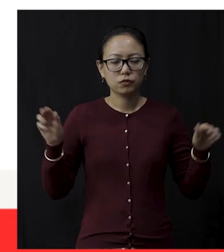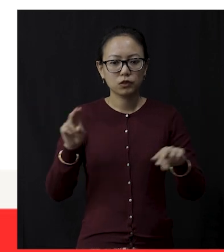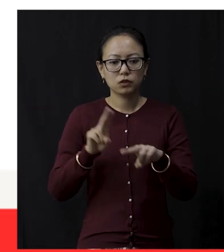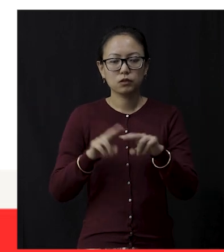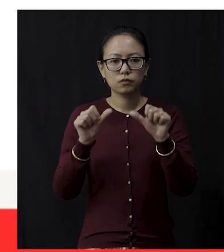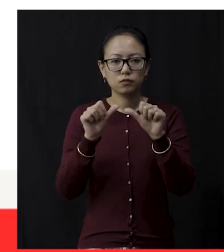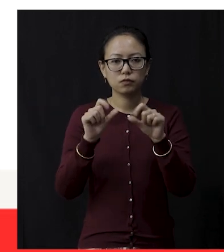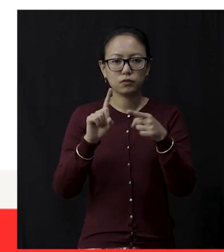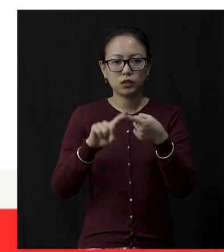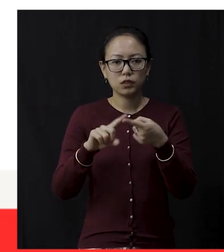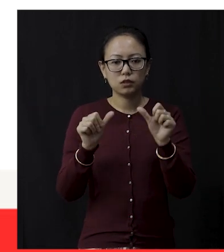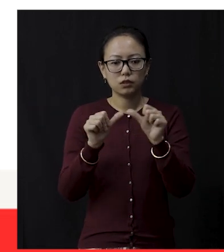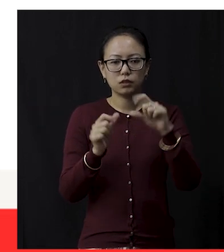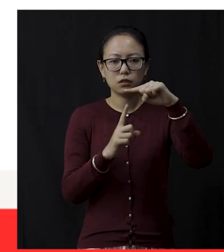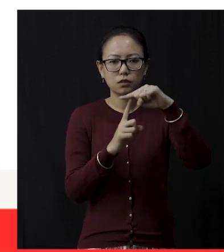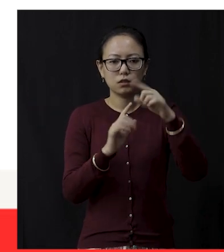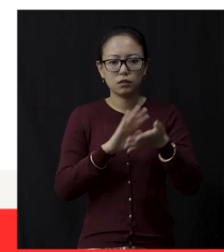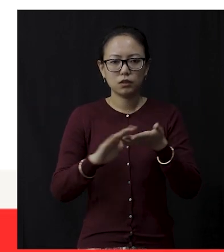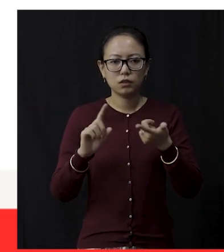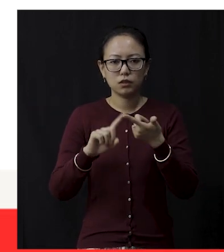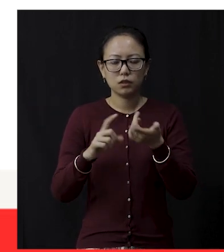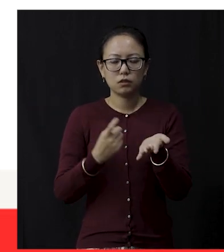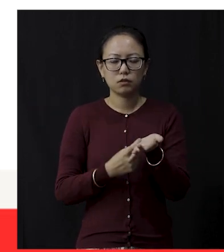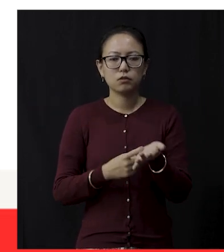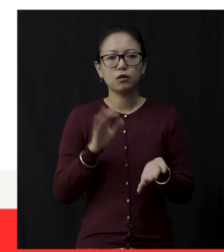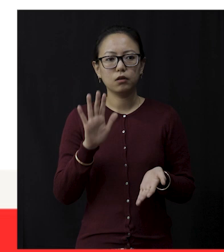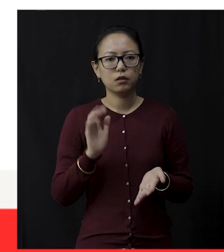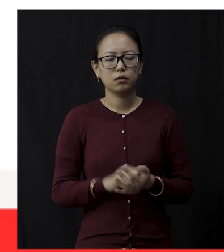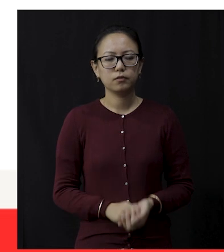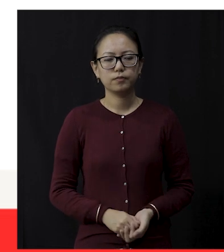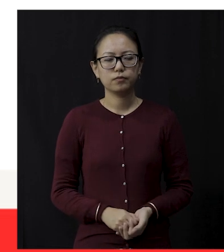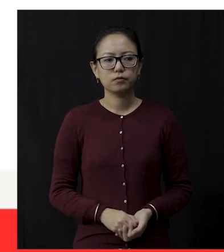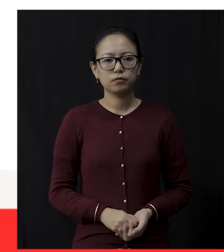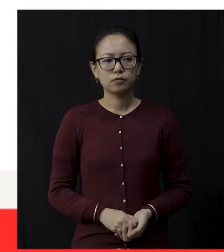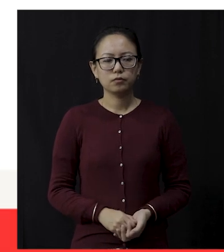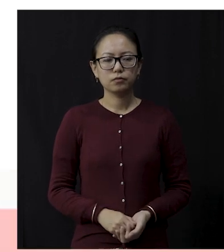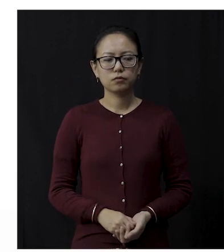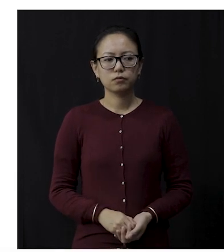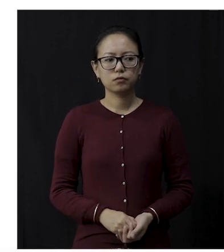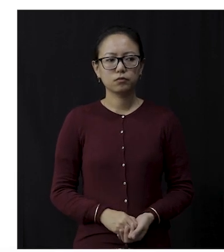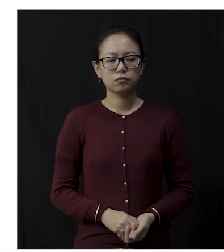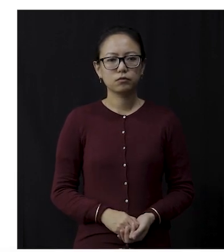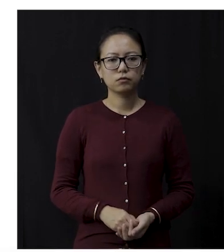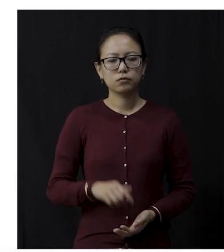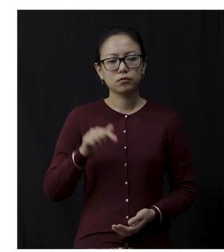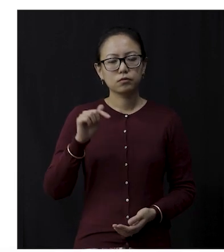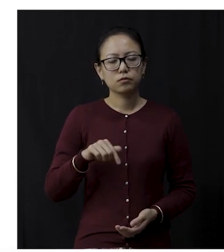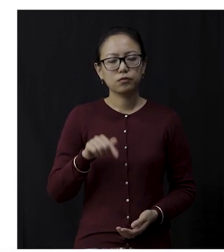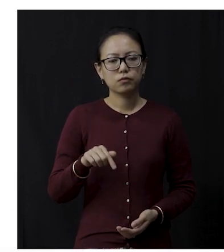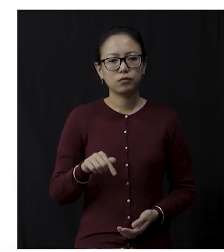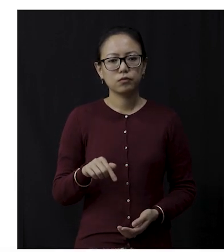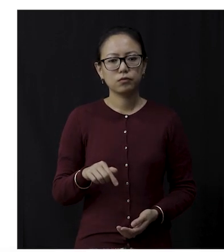Okay, so students, that is all about the body feature. Now, our next